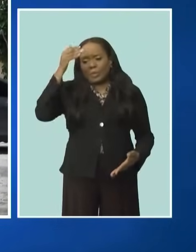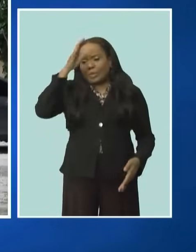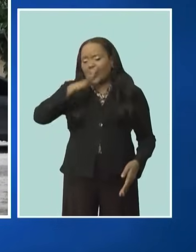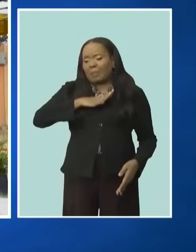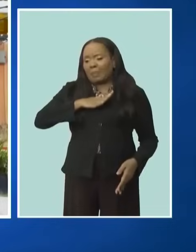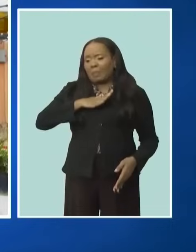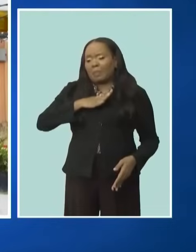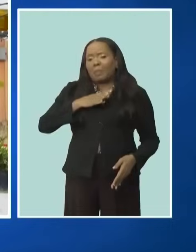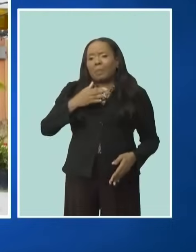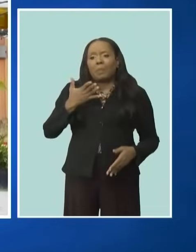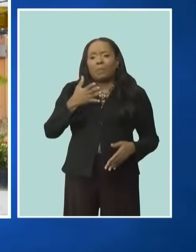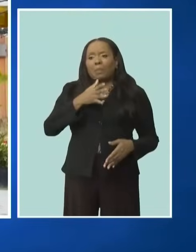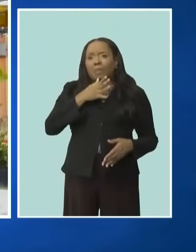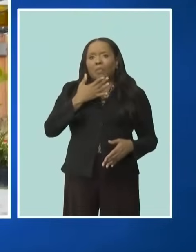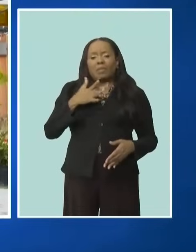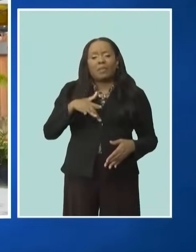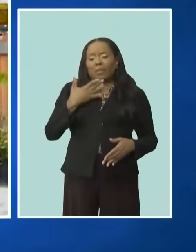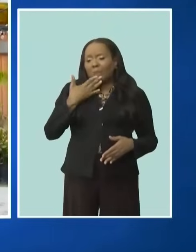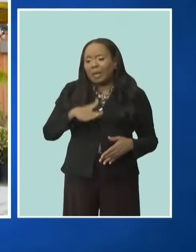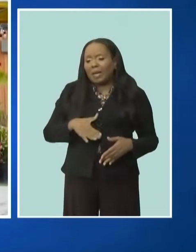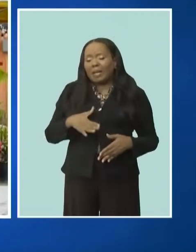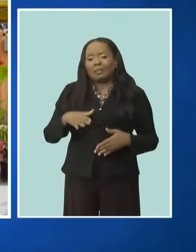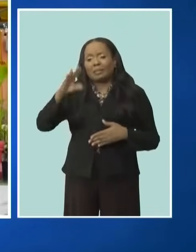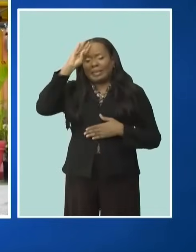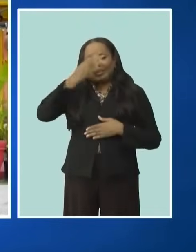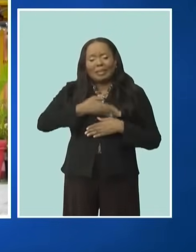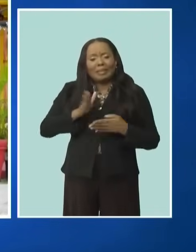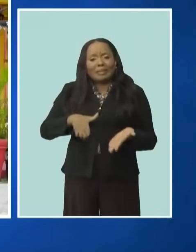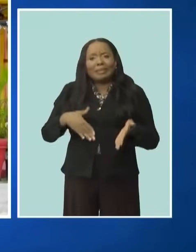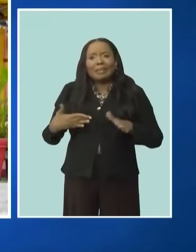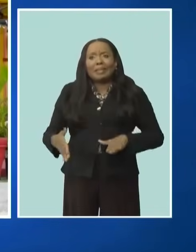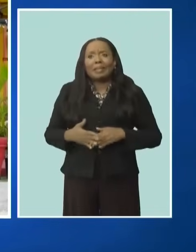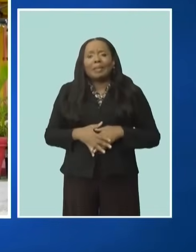now when she lost her son. Something needs to be done.